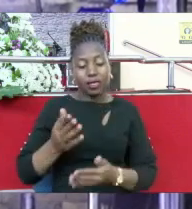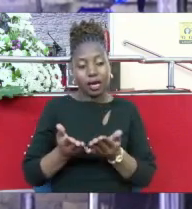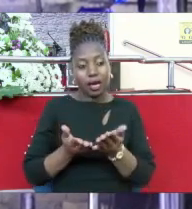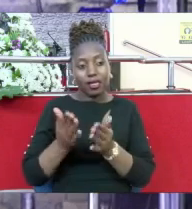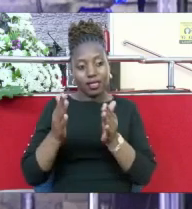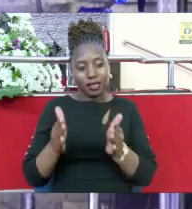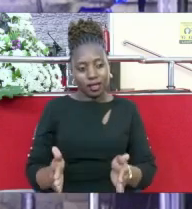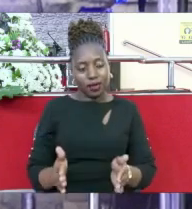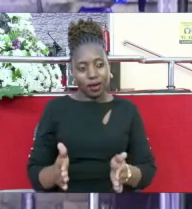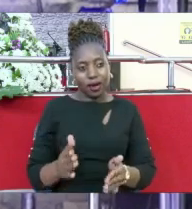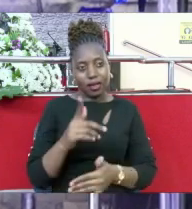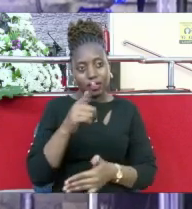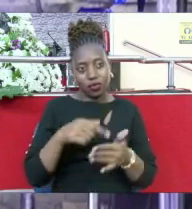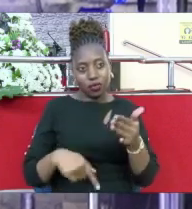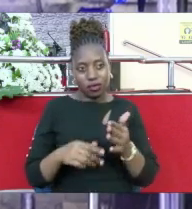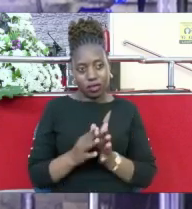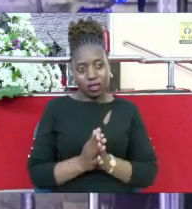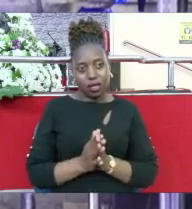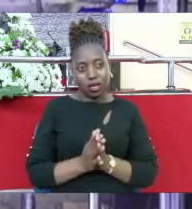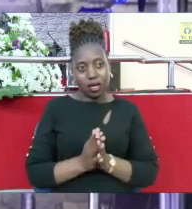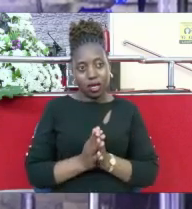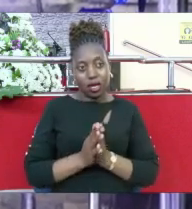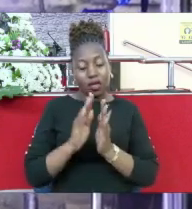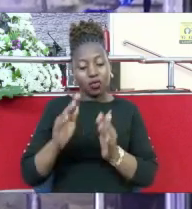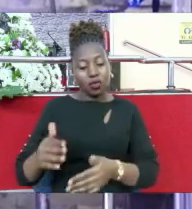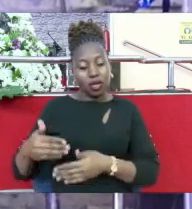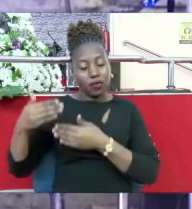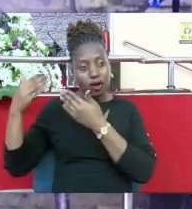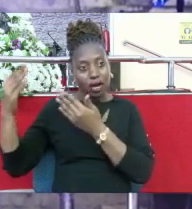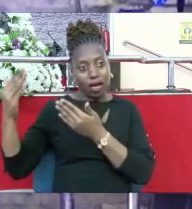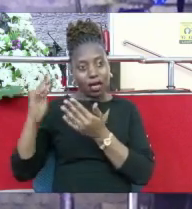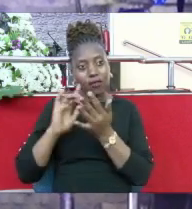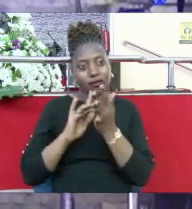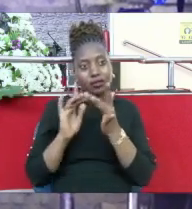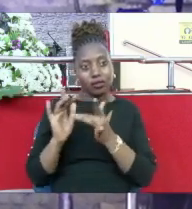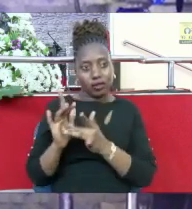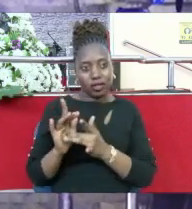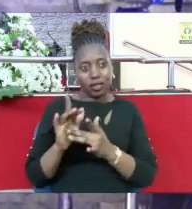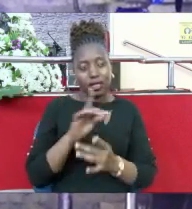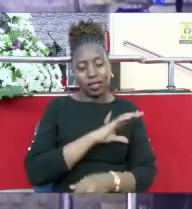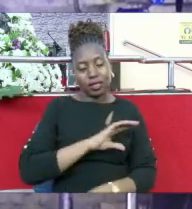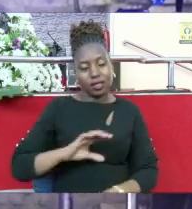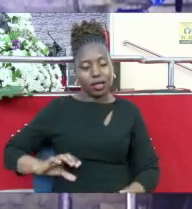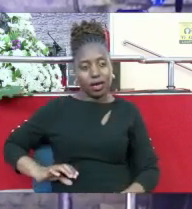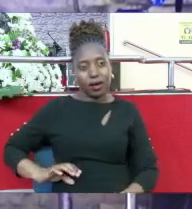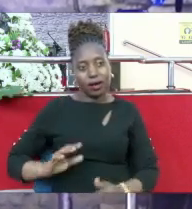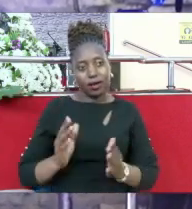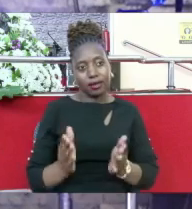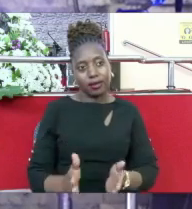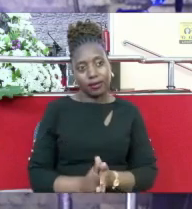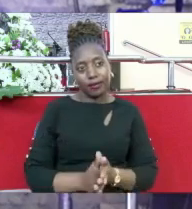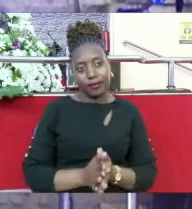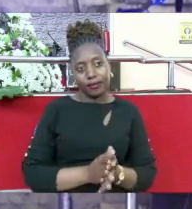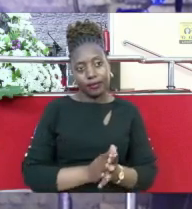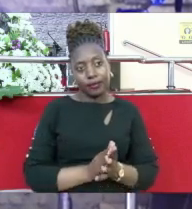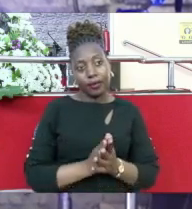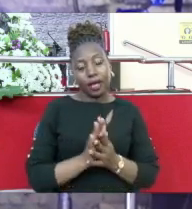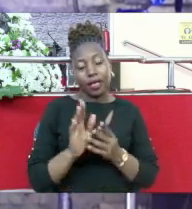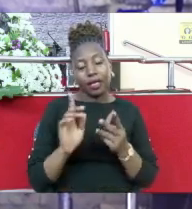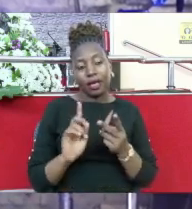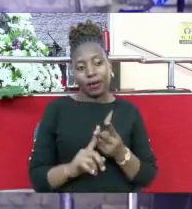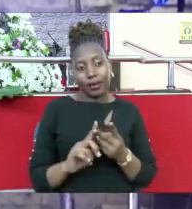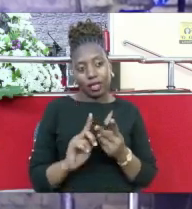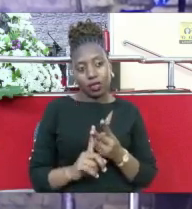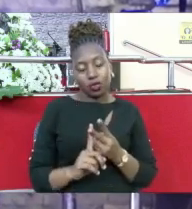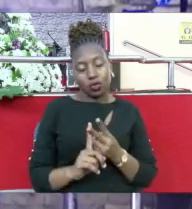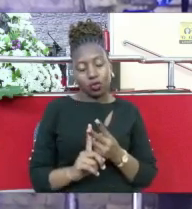is that we give our lives to the Lord Jesus Christ. Ni kuweza kutoa maisha yetu na kuokoka. The second one,